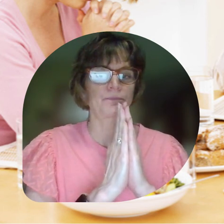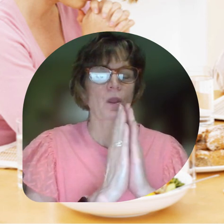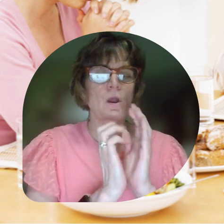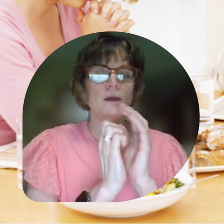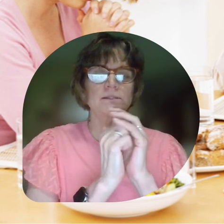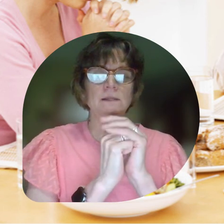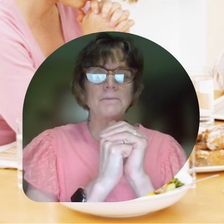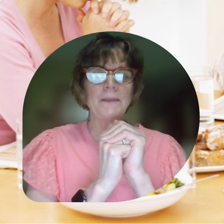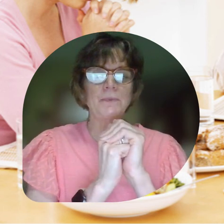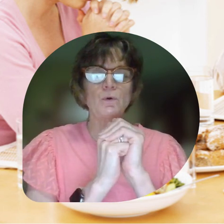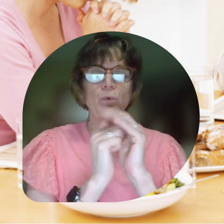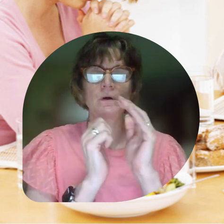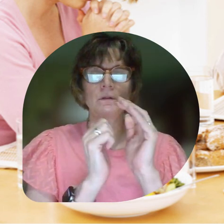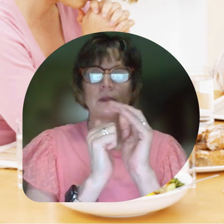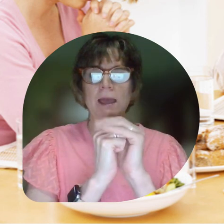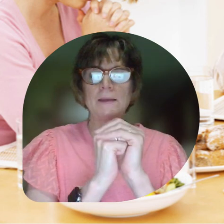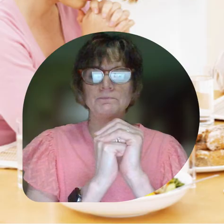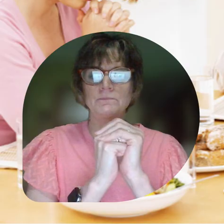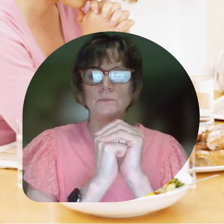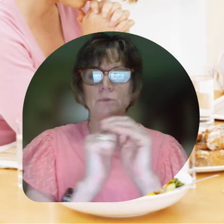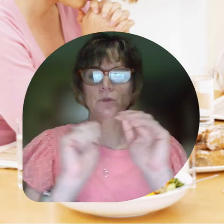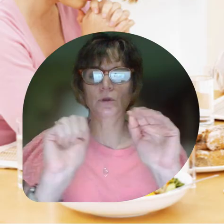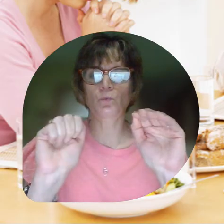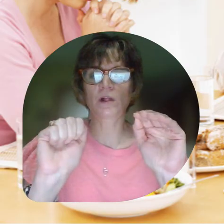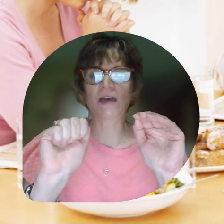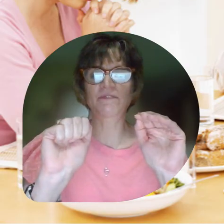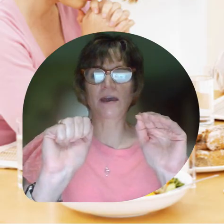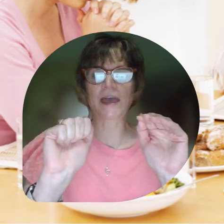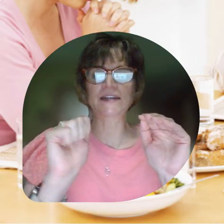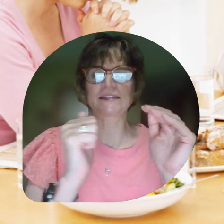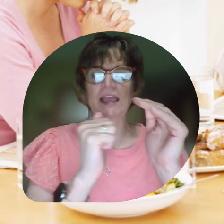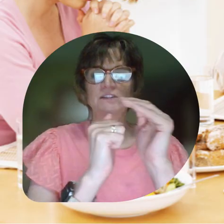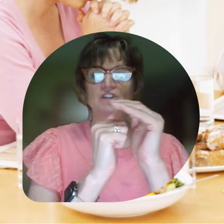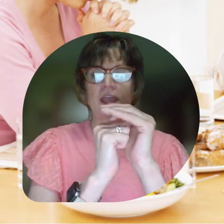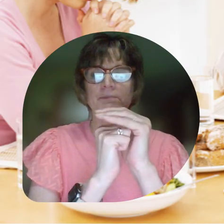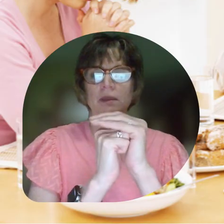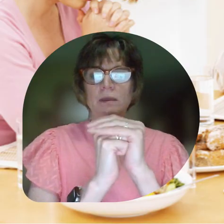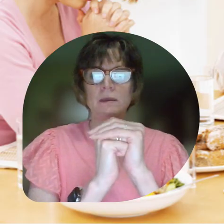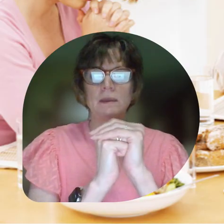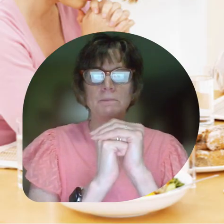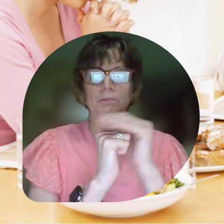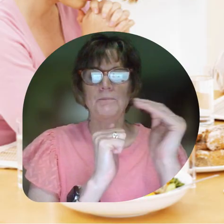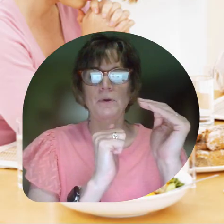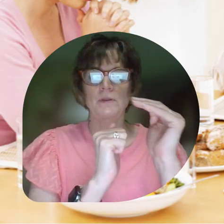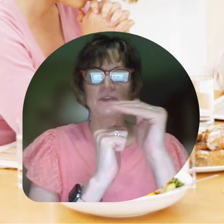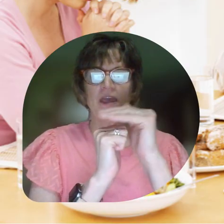Pray. Some people will will have the S hand shape,